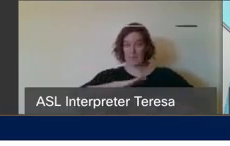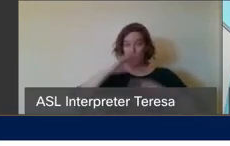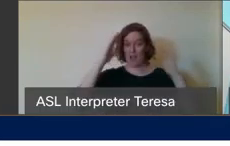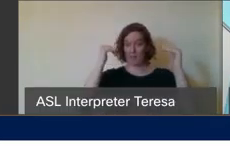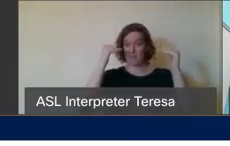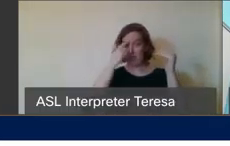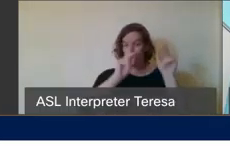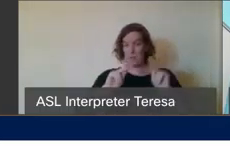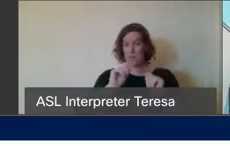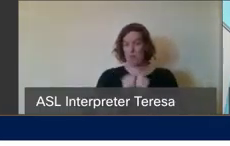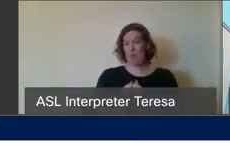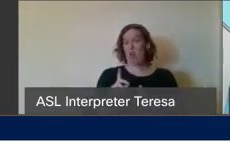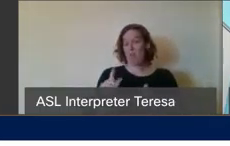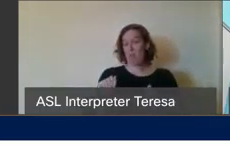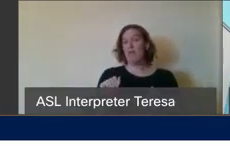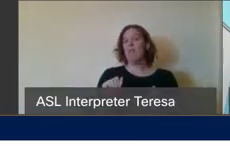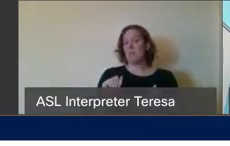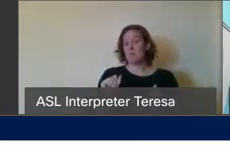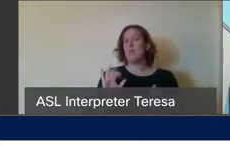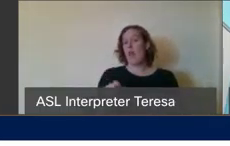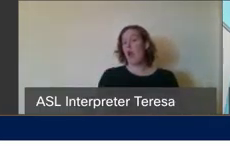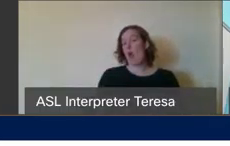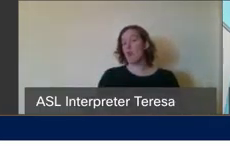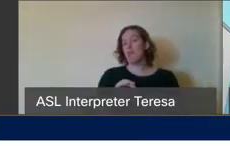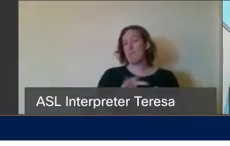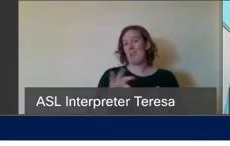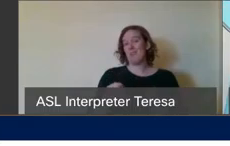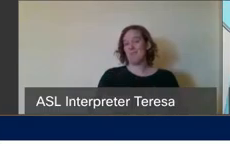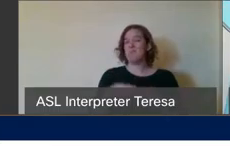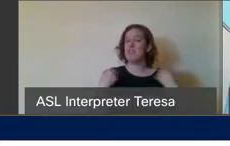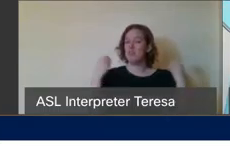of people with disabilities was also a strength.